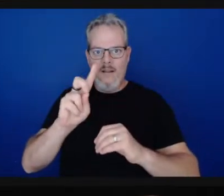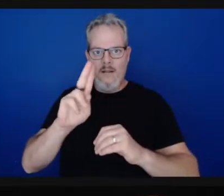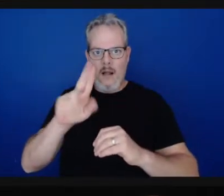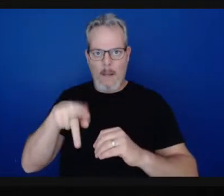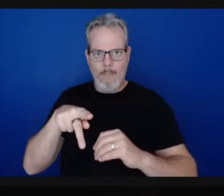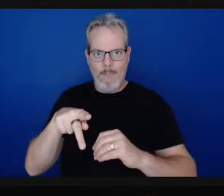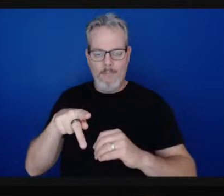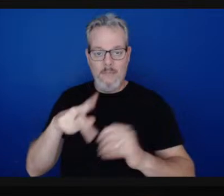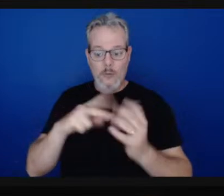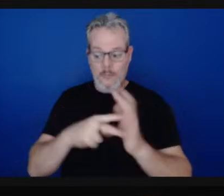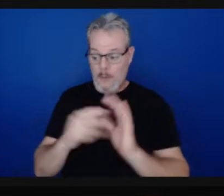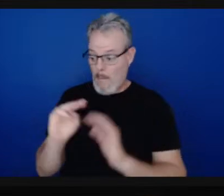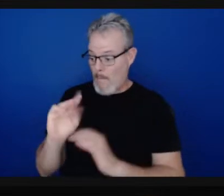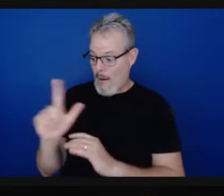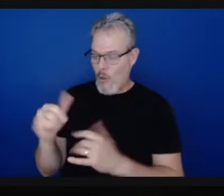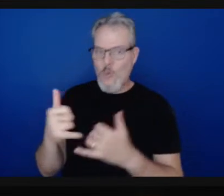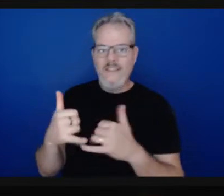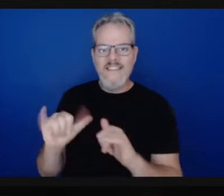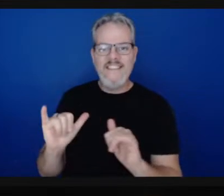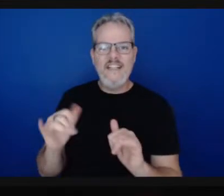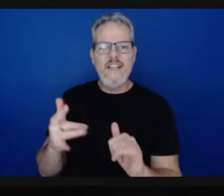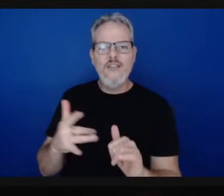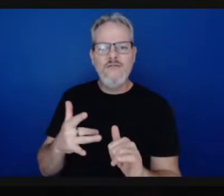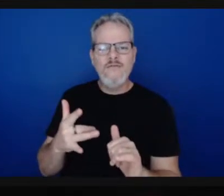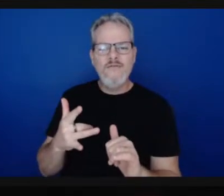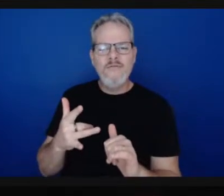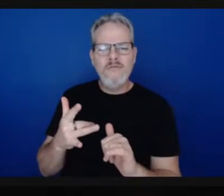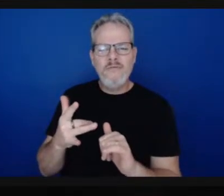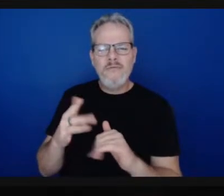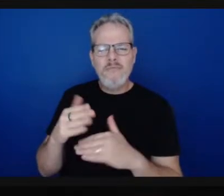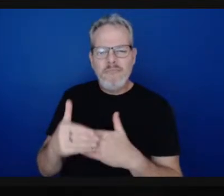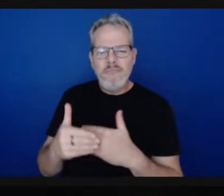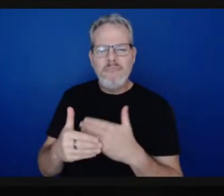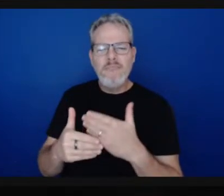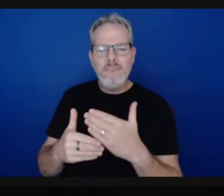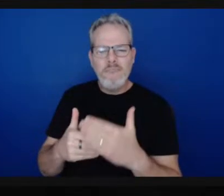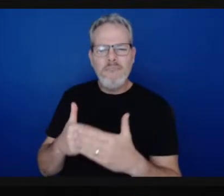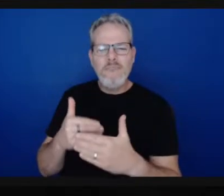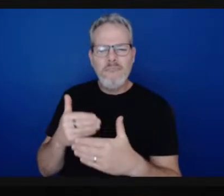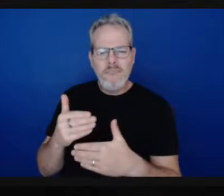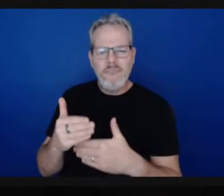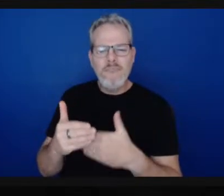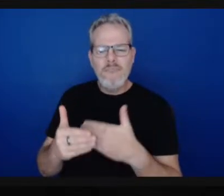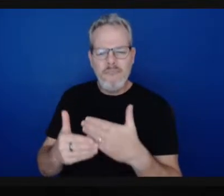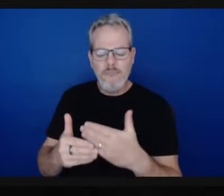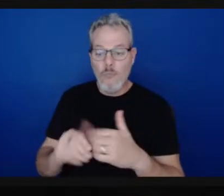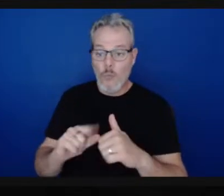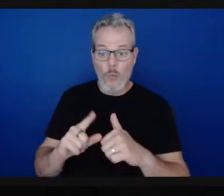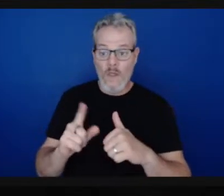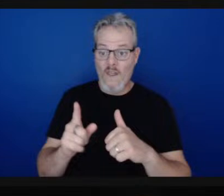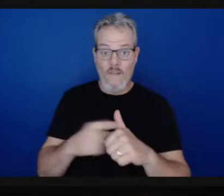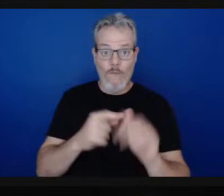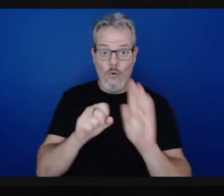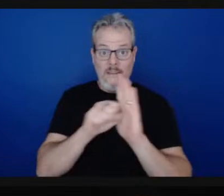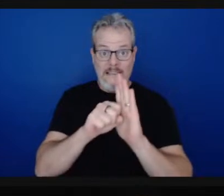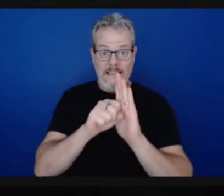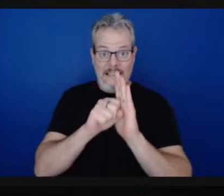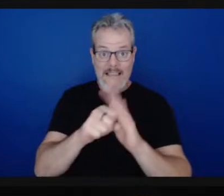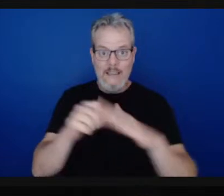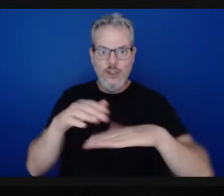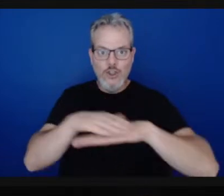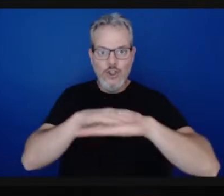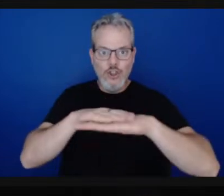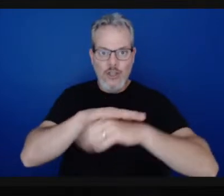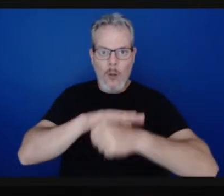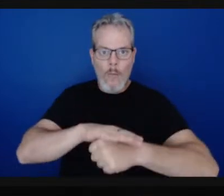feeling fairly quietly, with the first signal of this shallow pressure occurring,